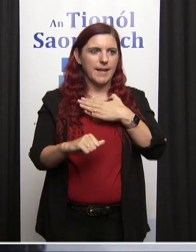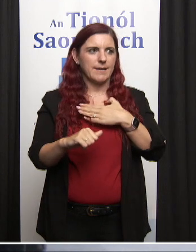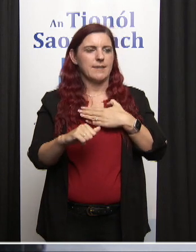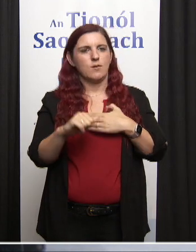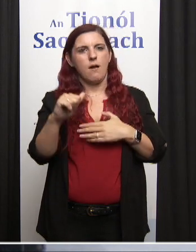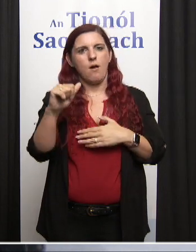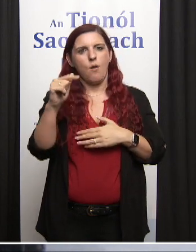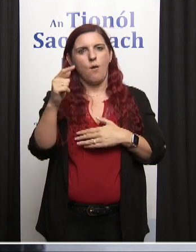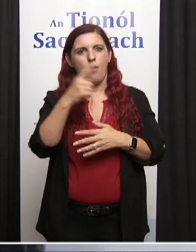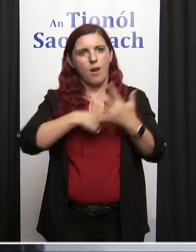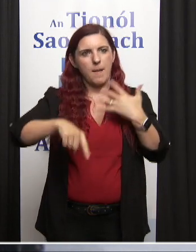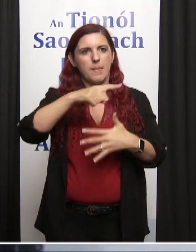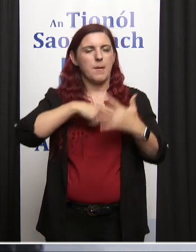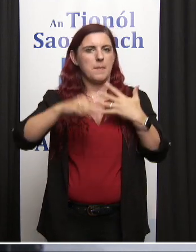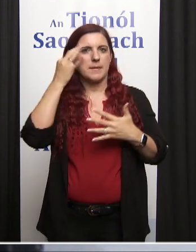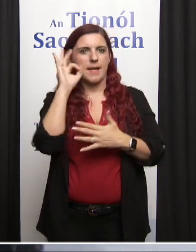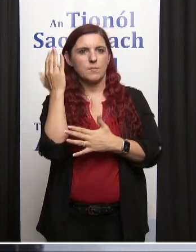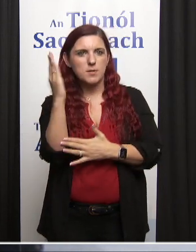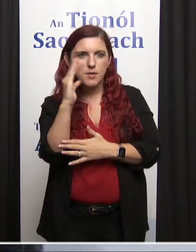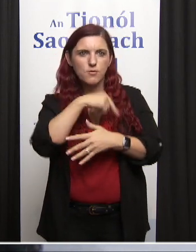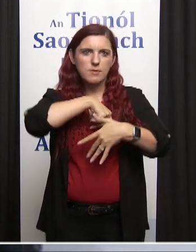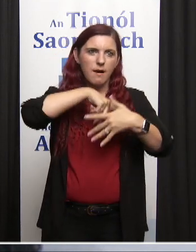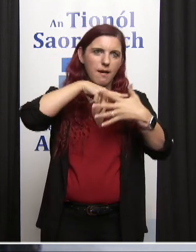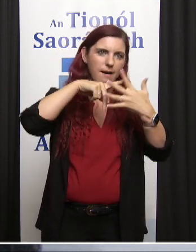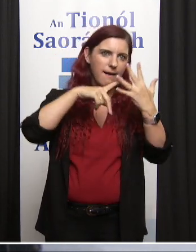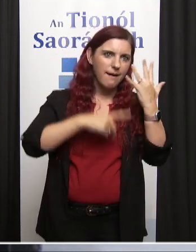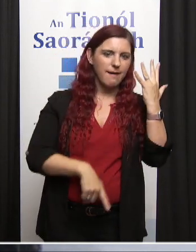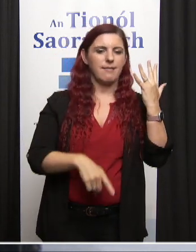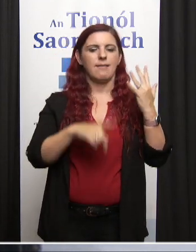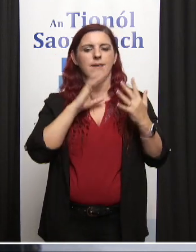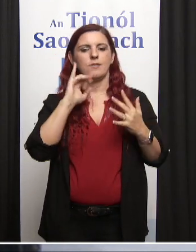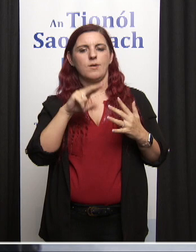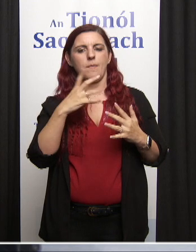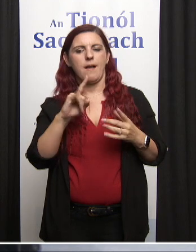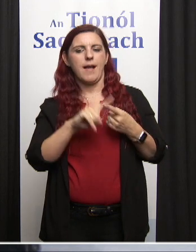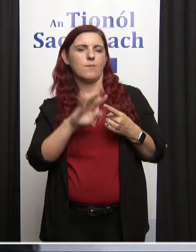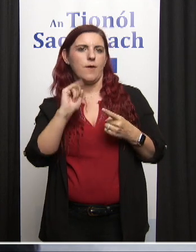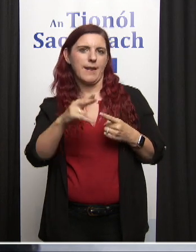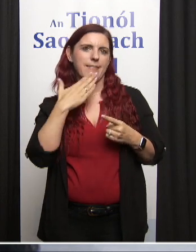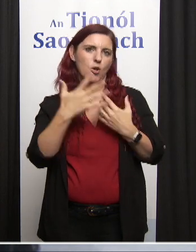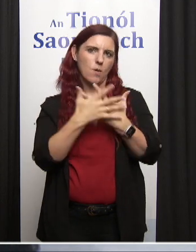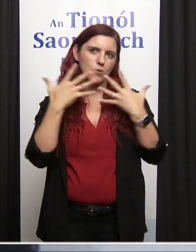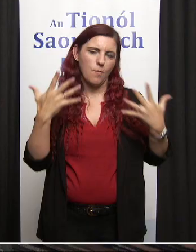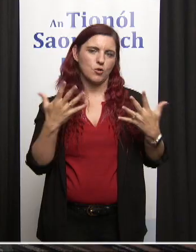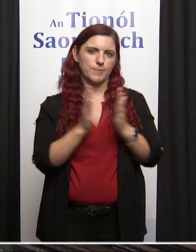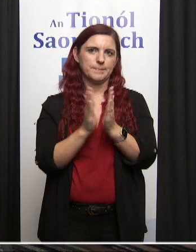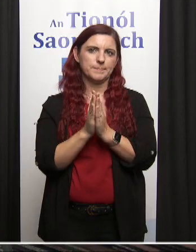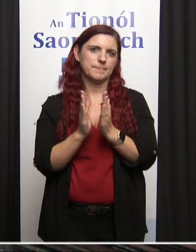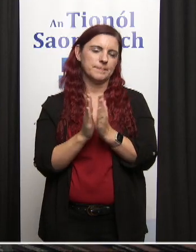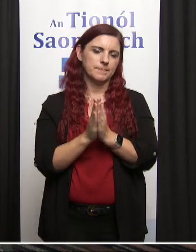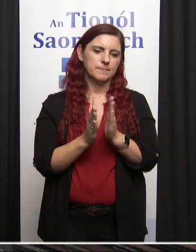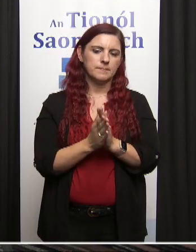Jane, our guest presenters, again, who gave up their time, Sean, Mark and Brian, Gurmila Margaret.